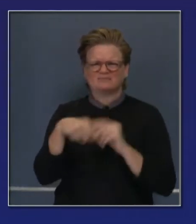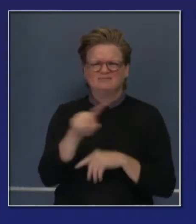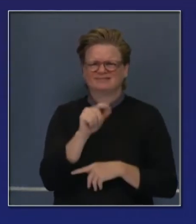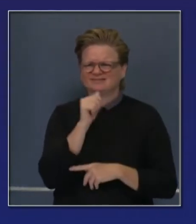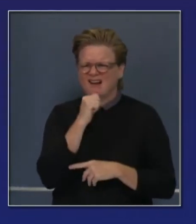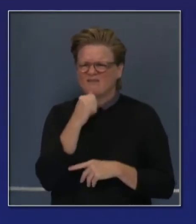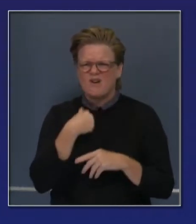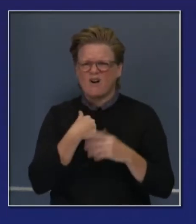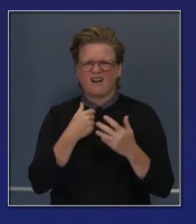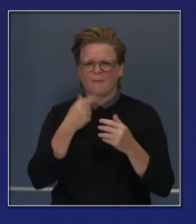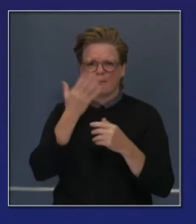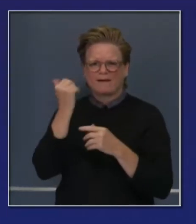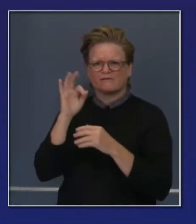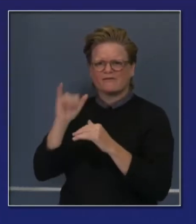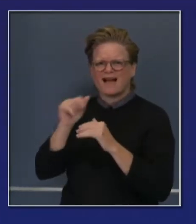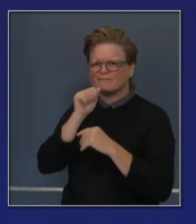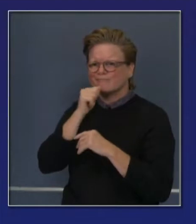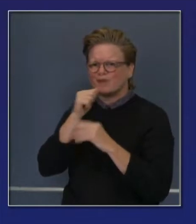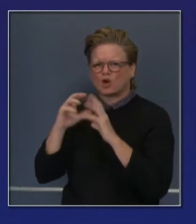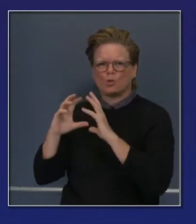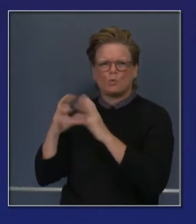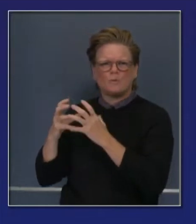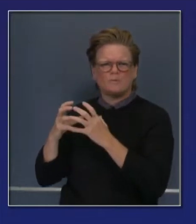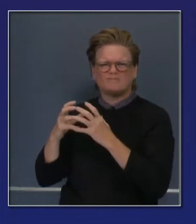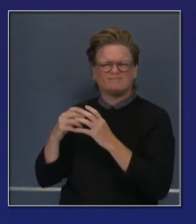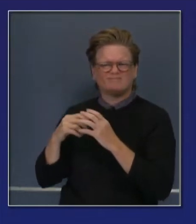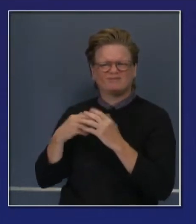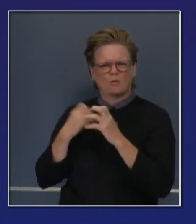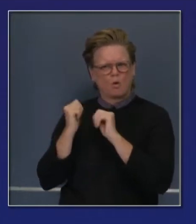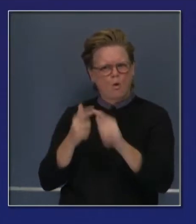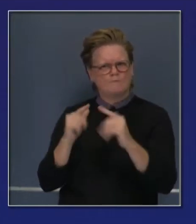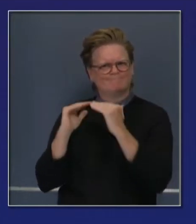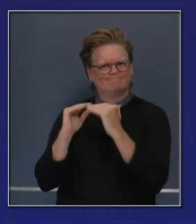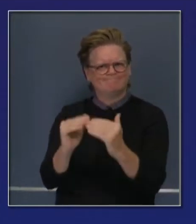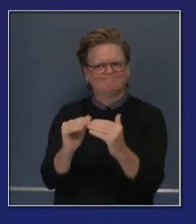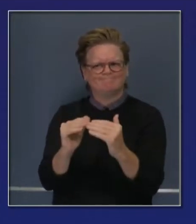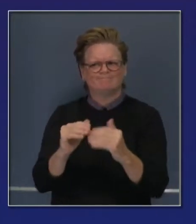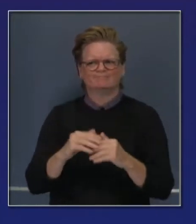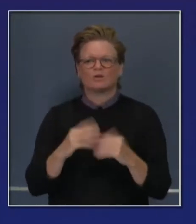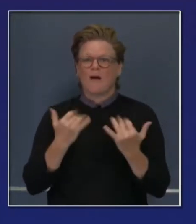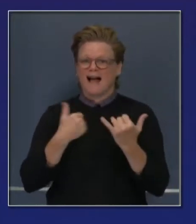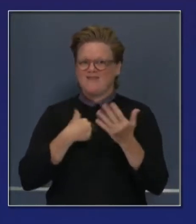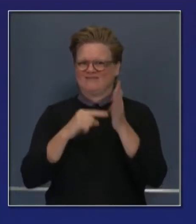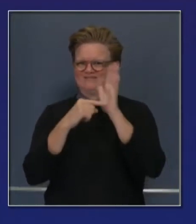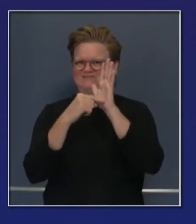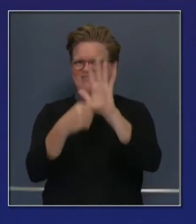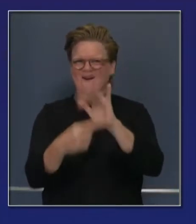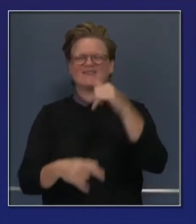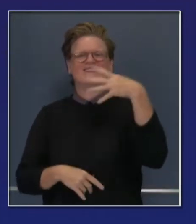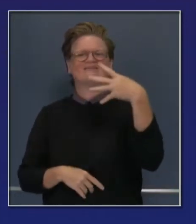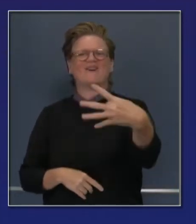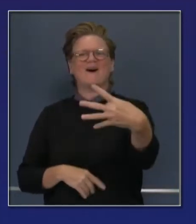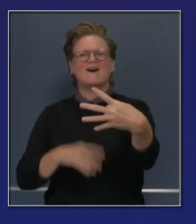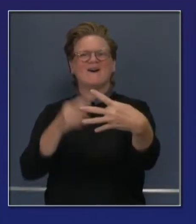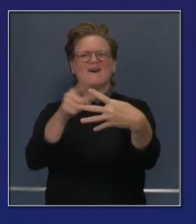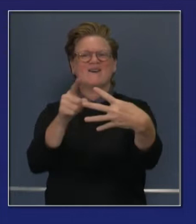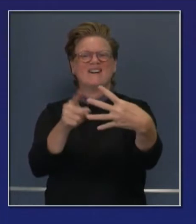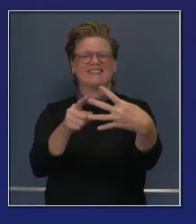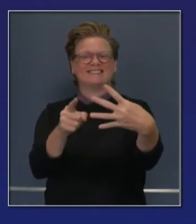looking at. We're looking at these 4 tiers, color-coded, making it a little simpler for folks: